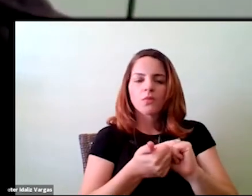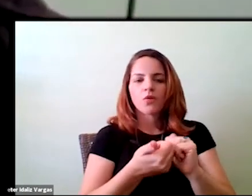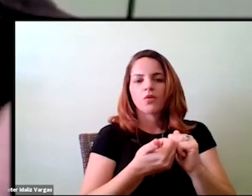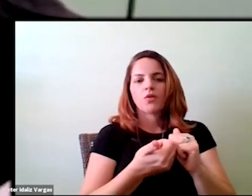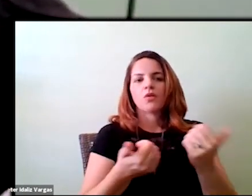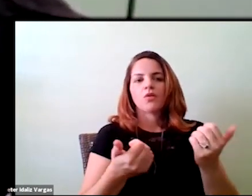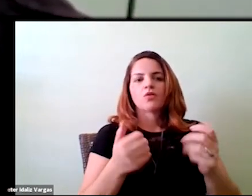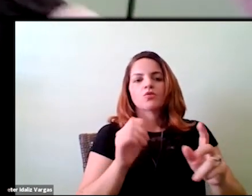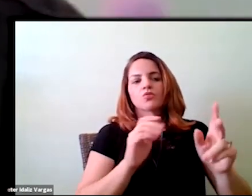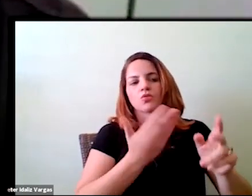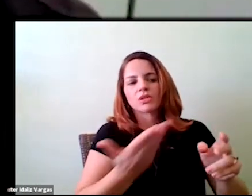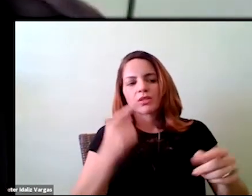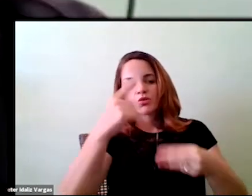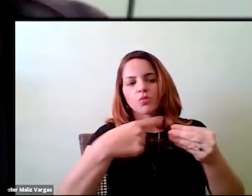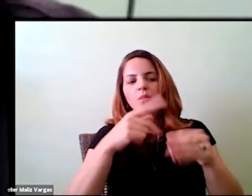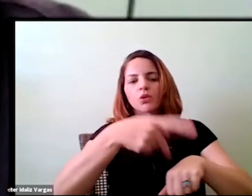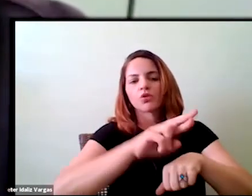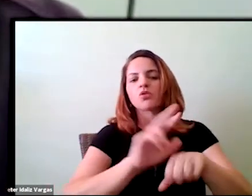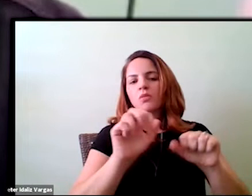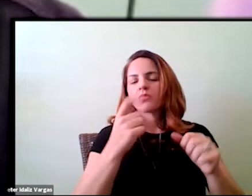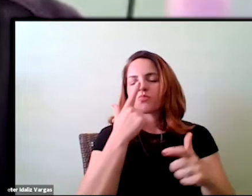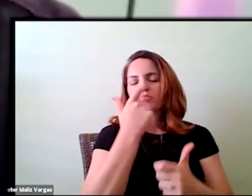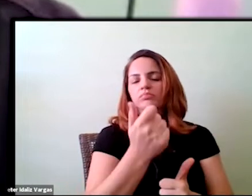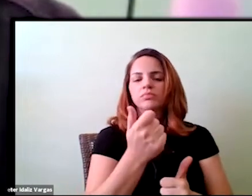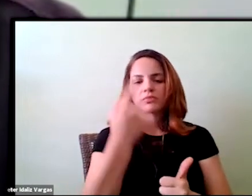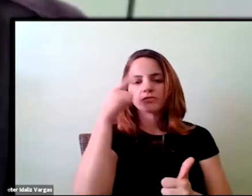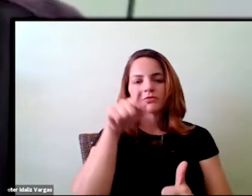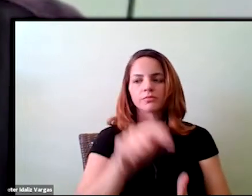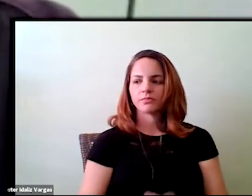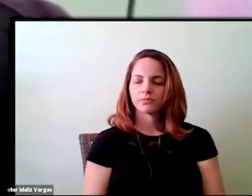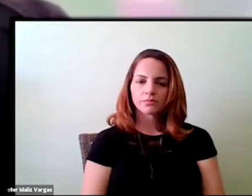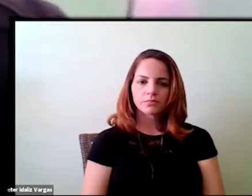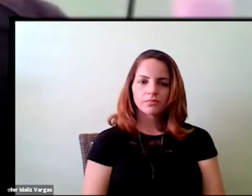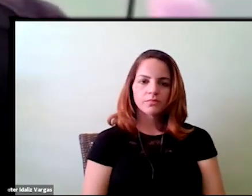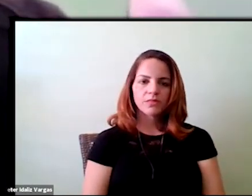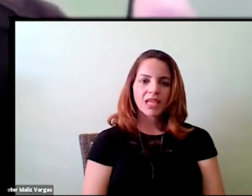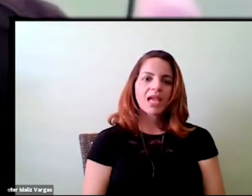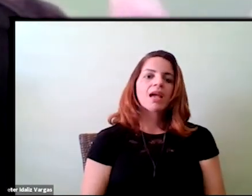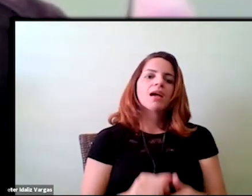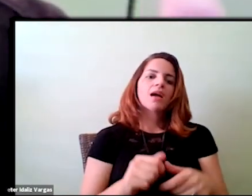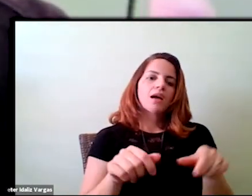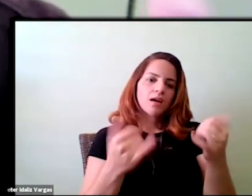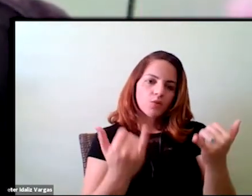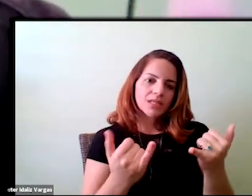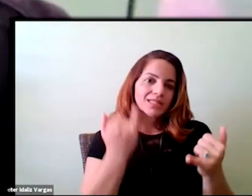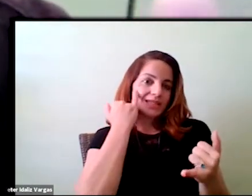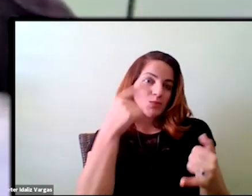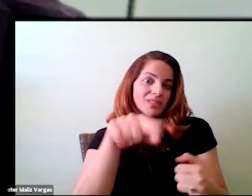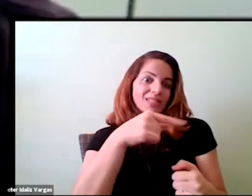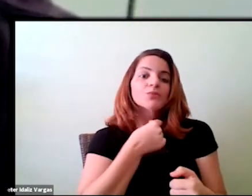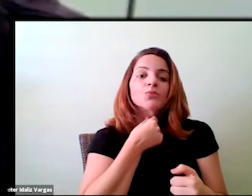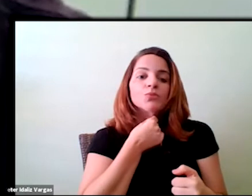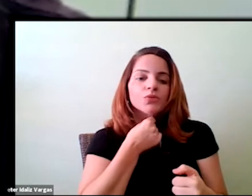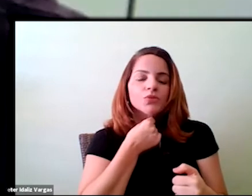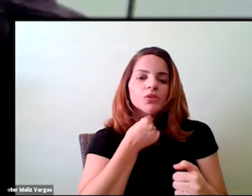to people who are curious about how we choose the items that we end up purchasing and adding to our